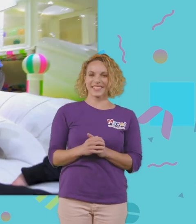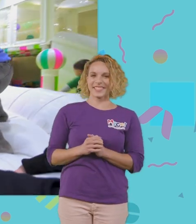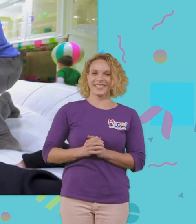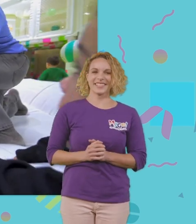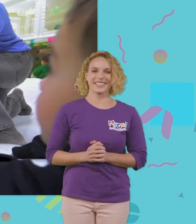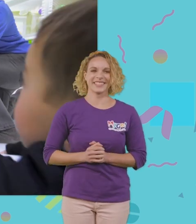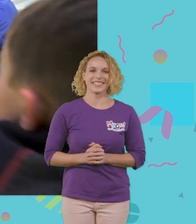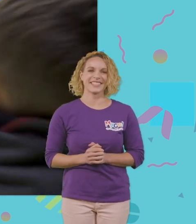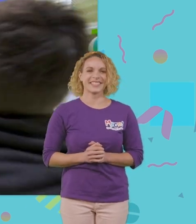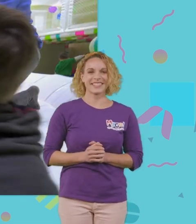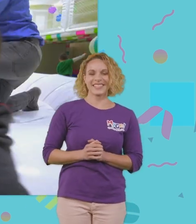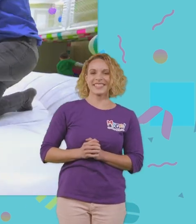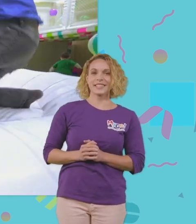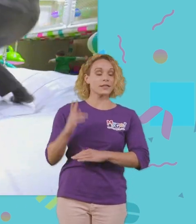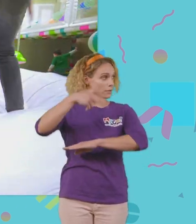color blue!